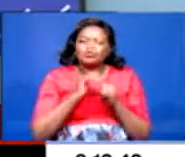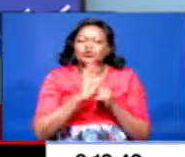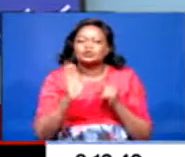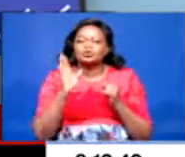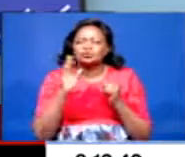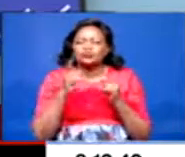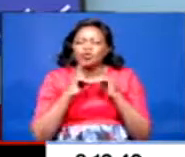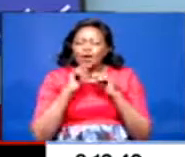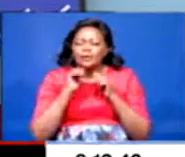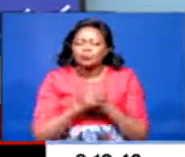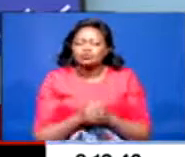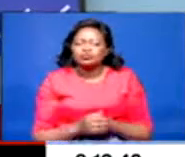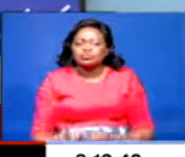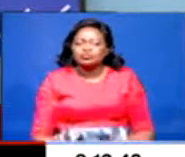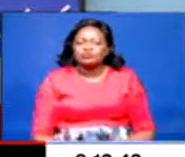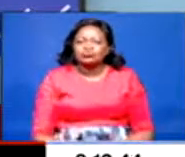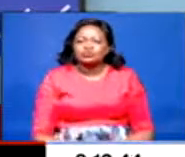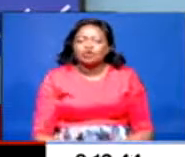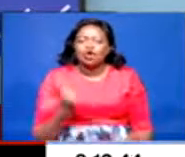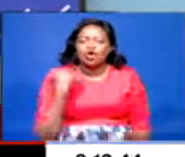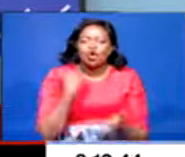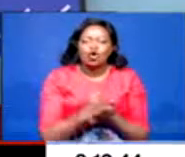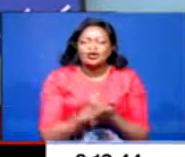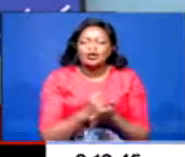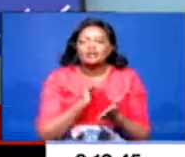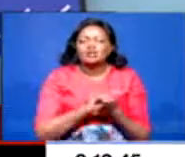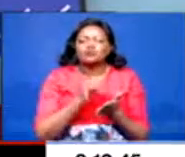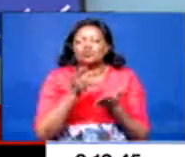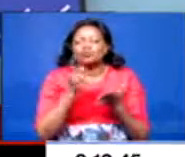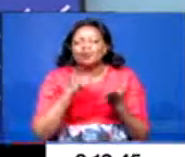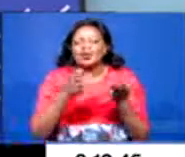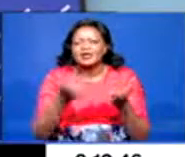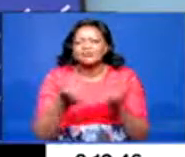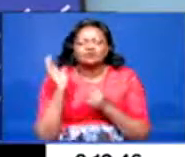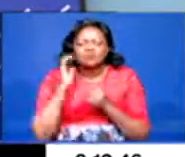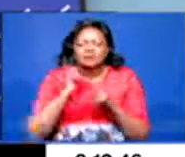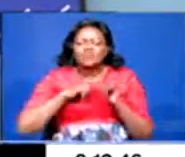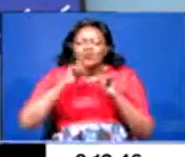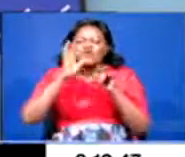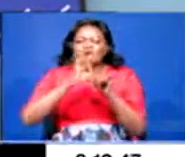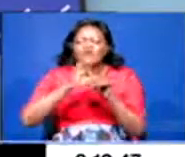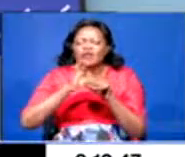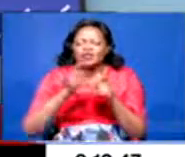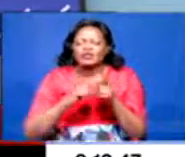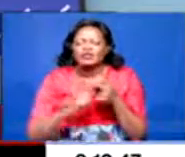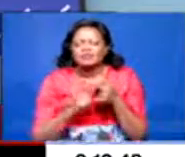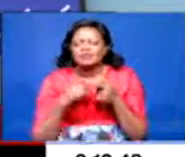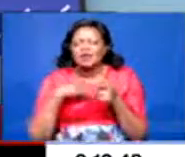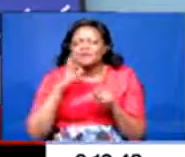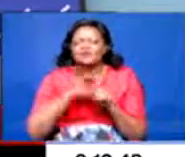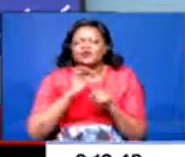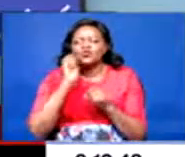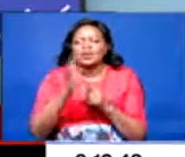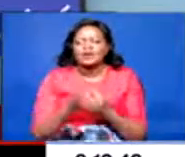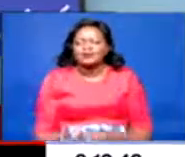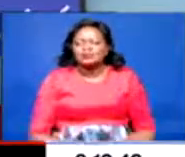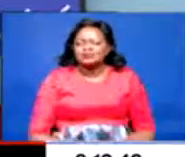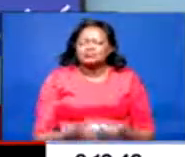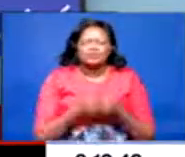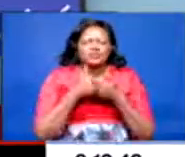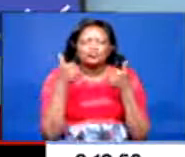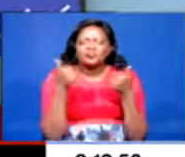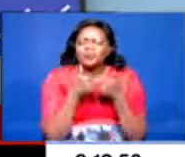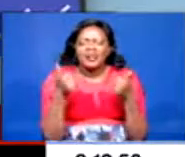talked over noted. That is what we need to hear as Kenyans. As we go to vote, that my vote will be well guarded at the